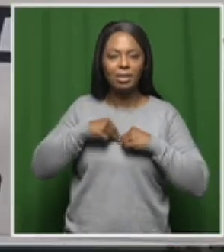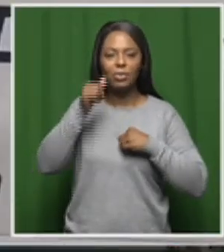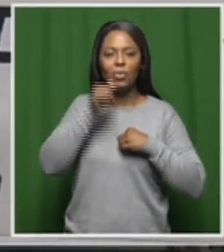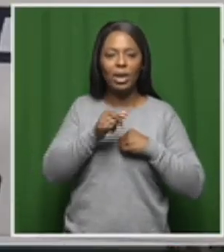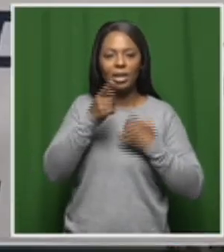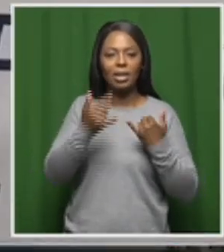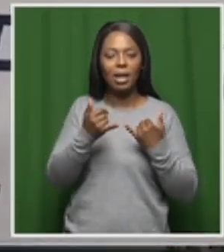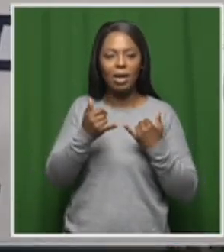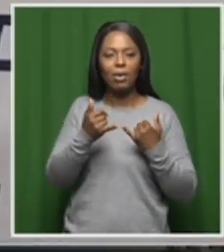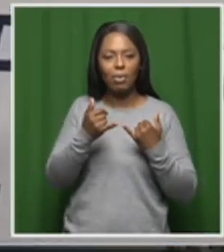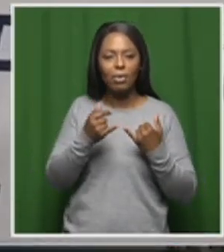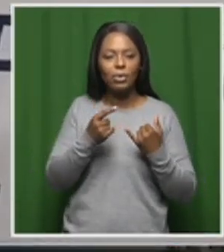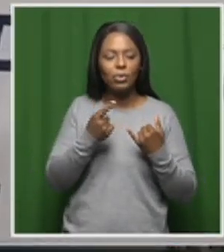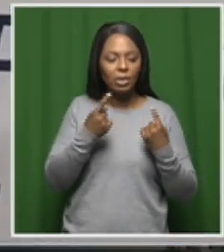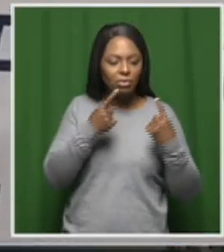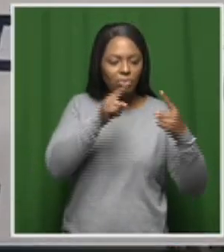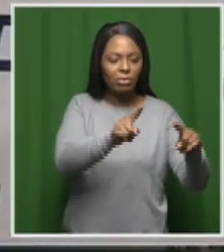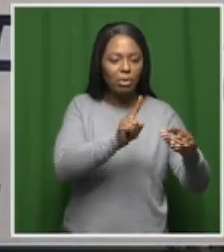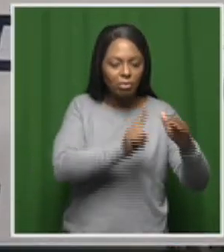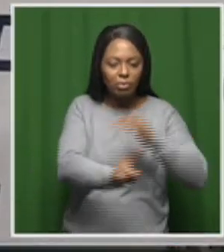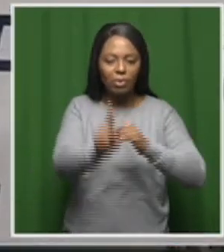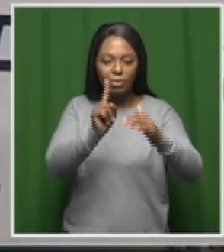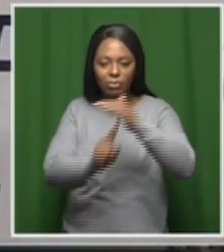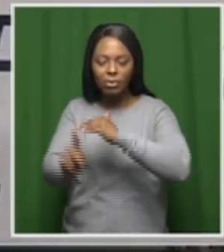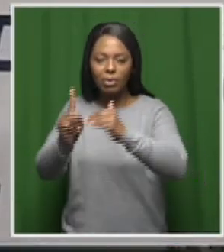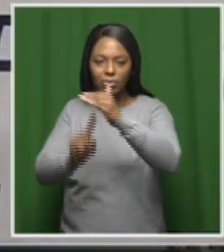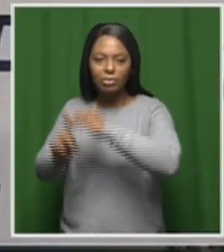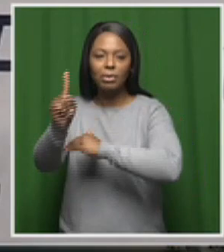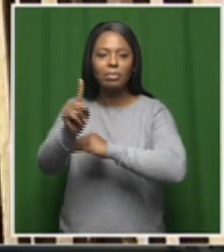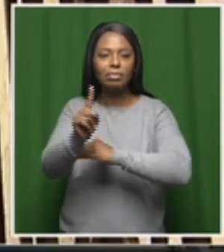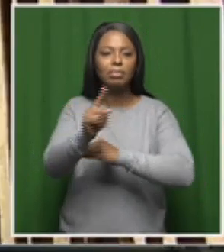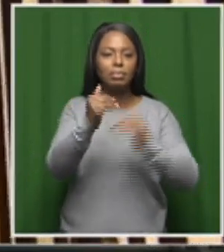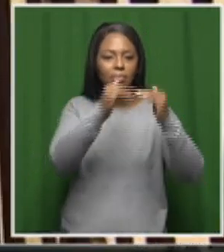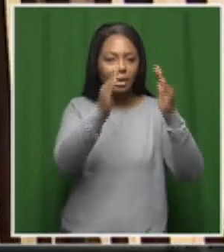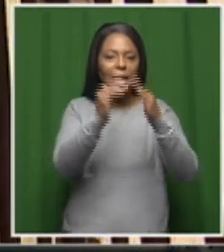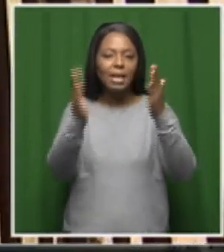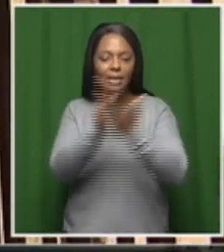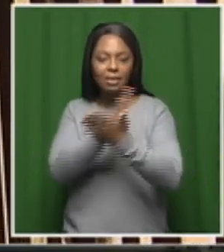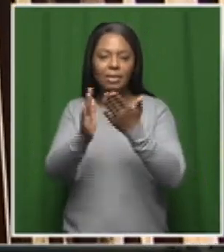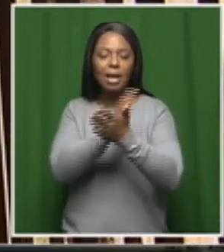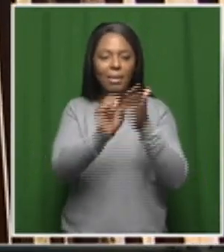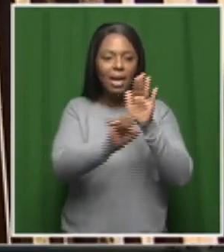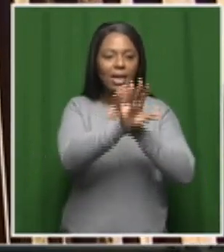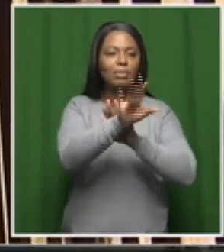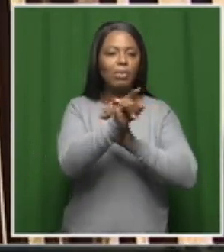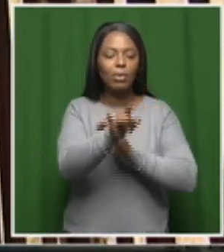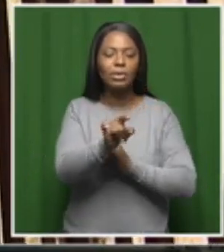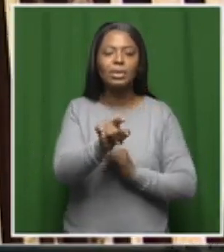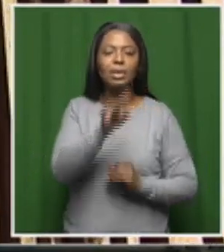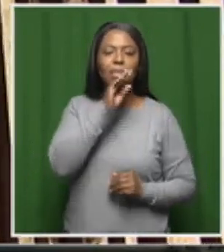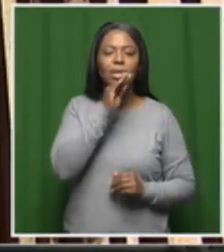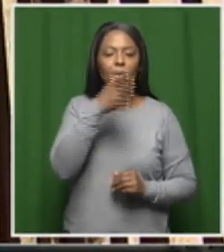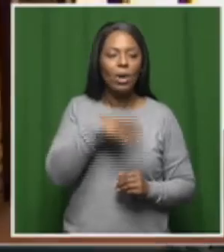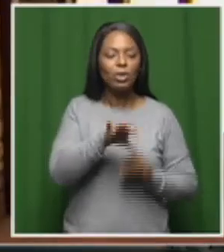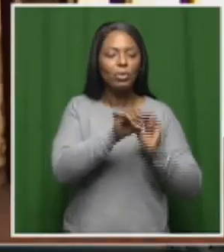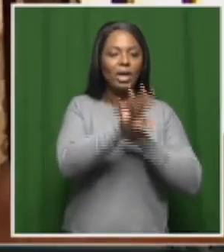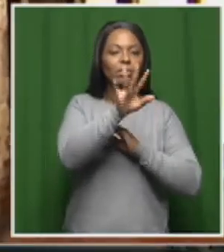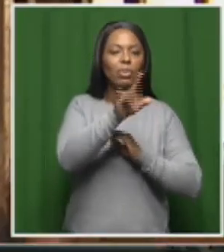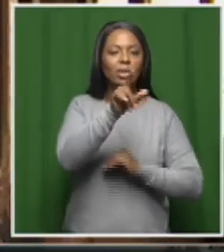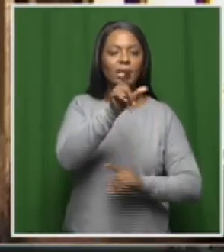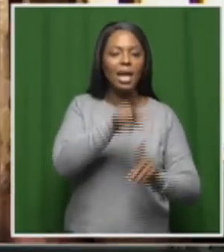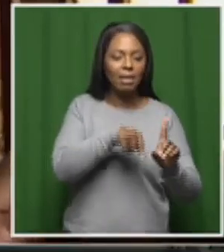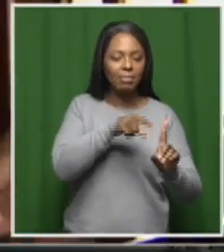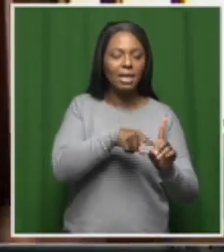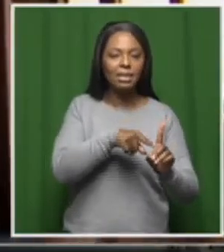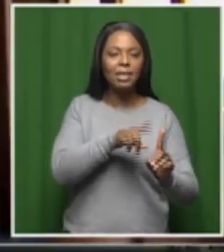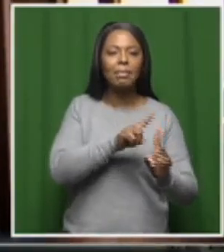media with it. I think this is how some of them will be exposed. Not to say that we are doing that to expose anyone, but she